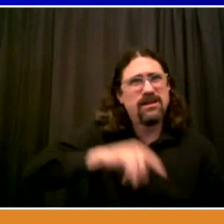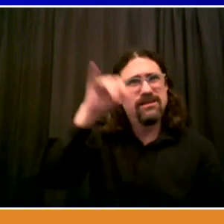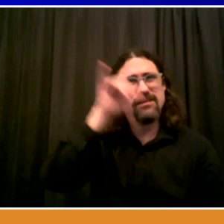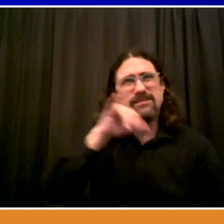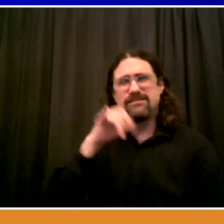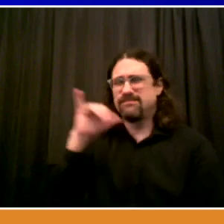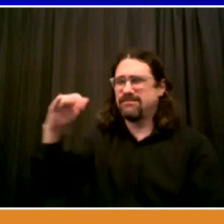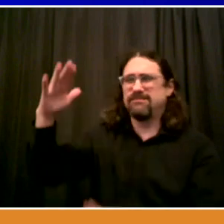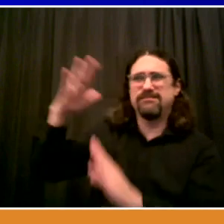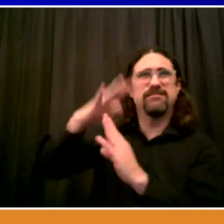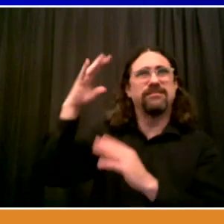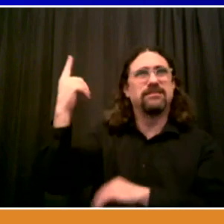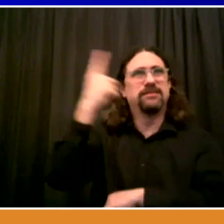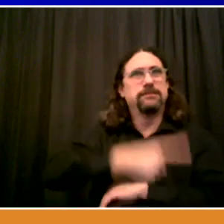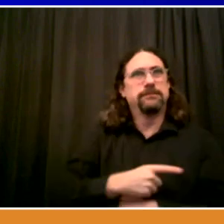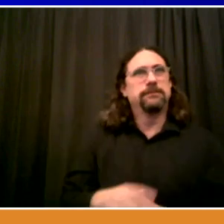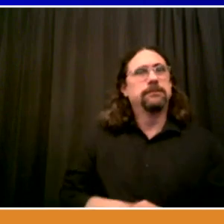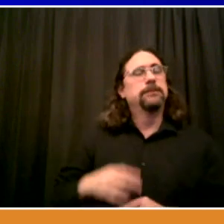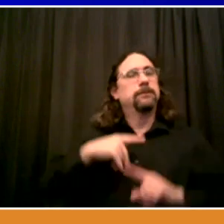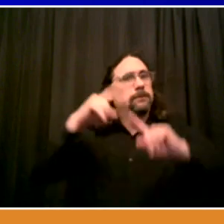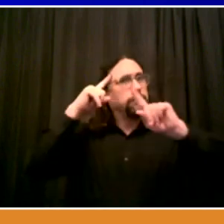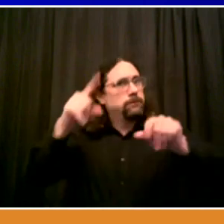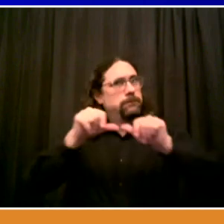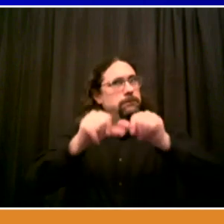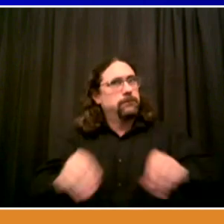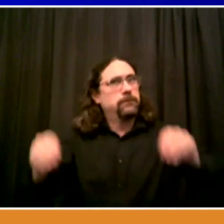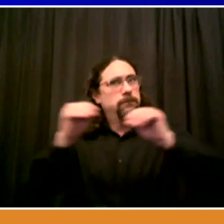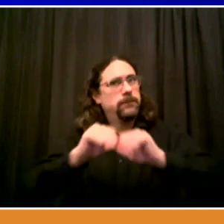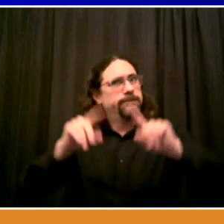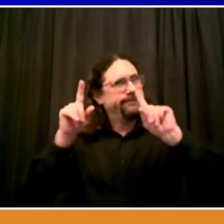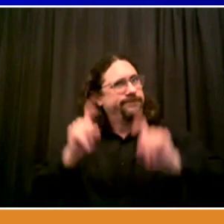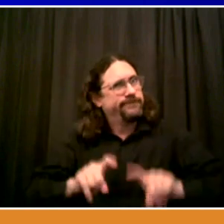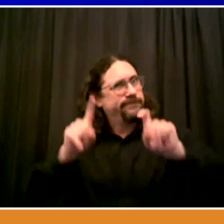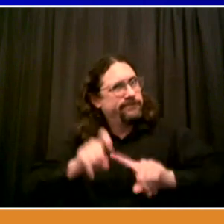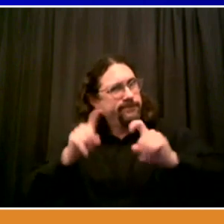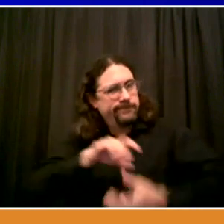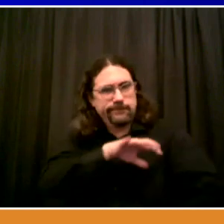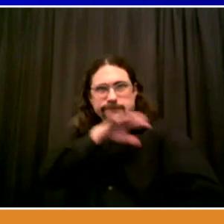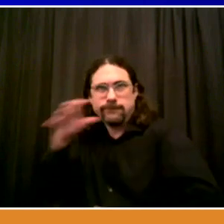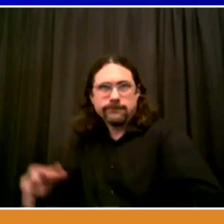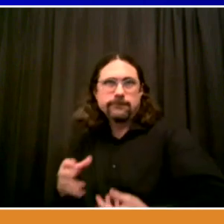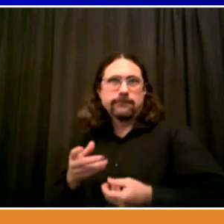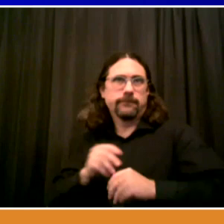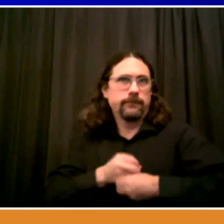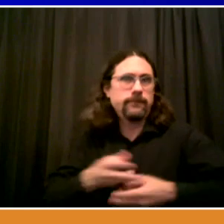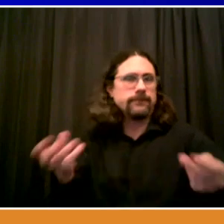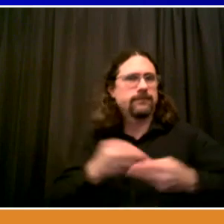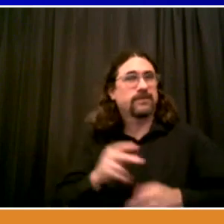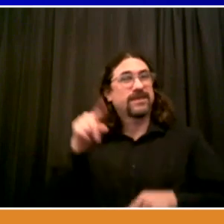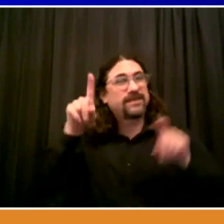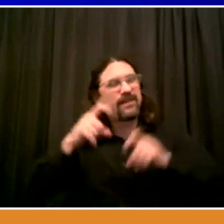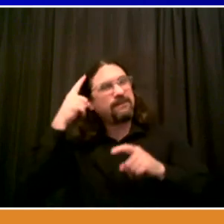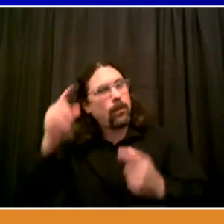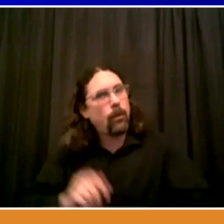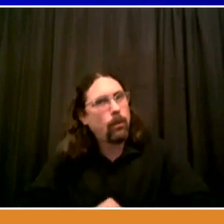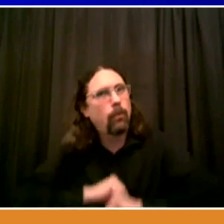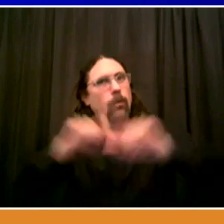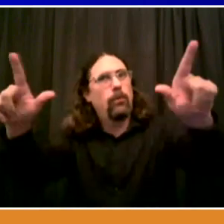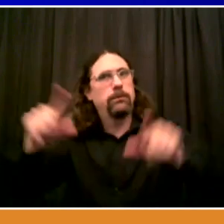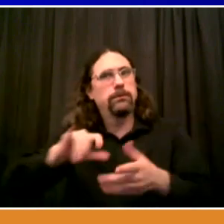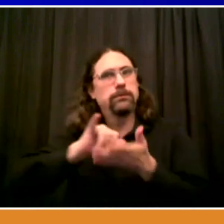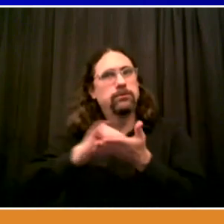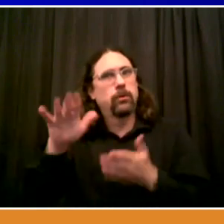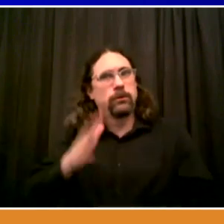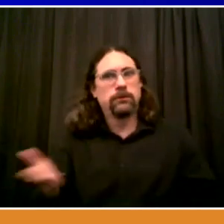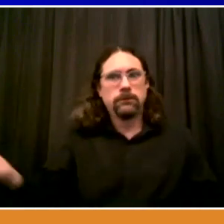Now the message is, I want every New Yorker to get tested. And more testing capacities out there in your community. Go, take advantage of